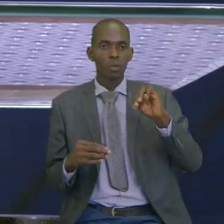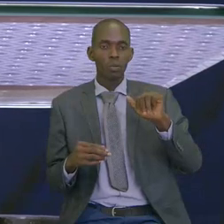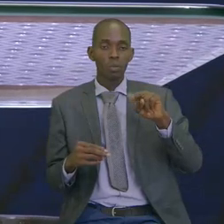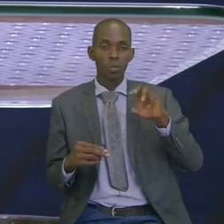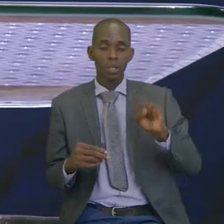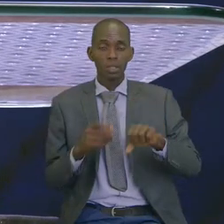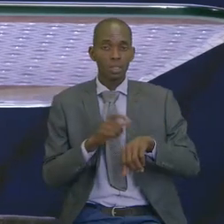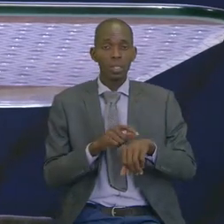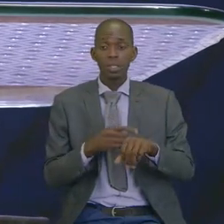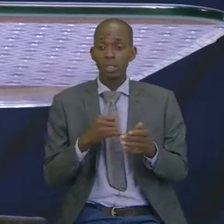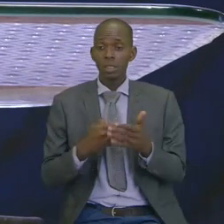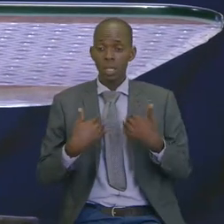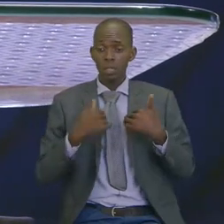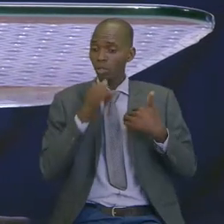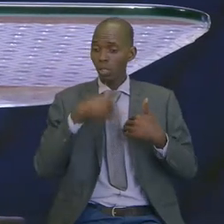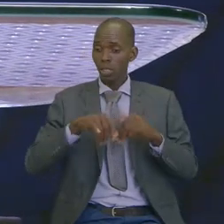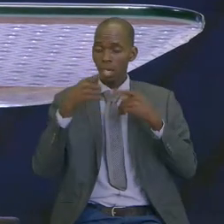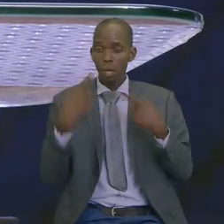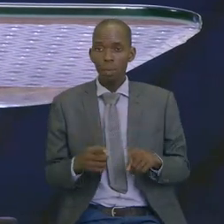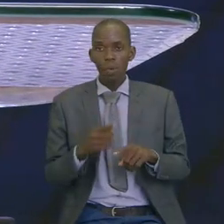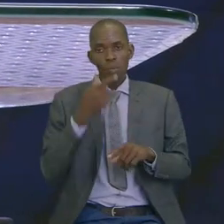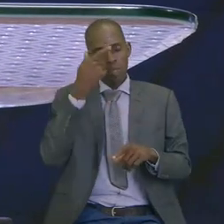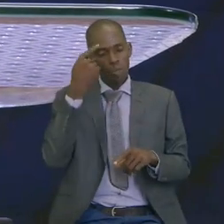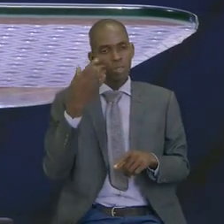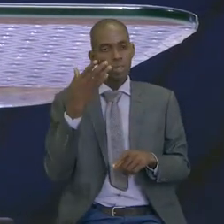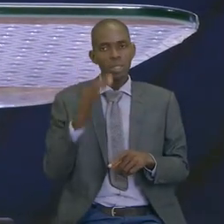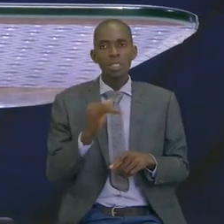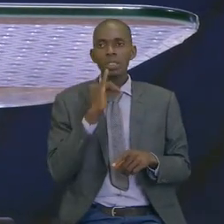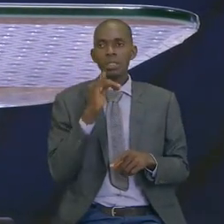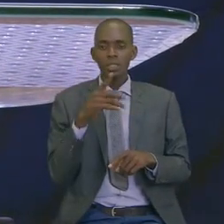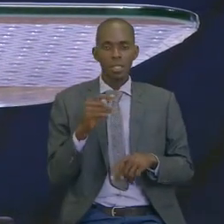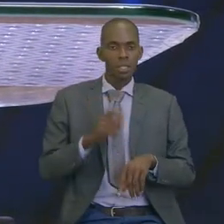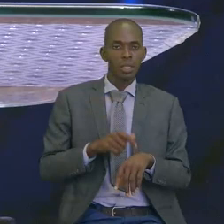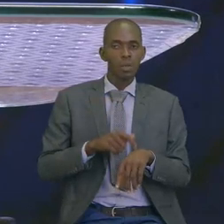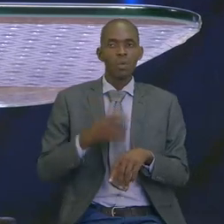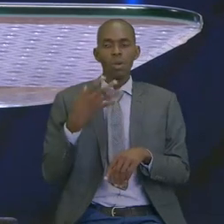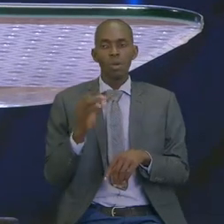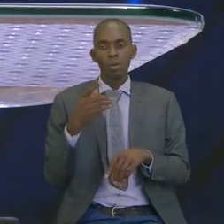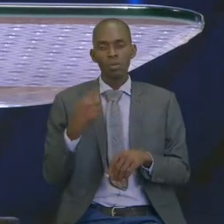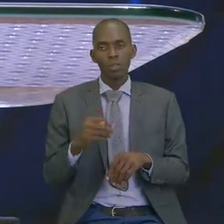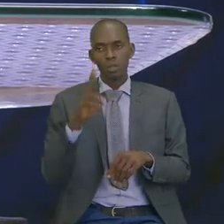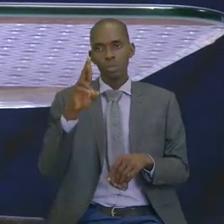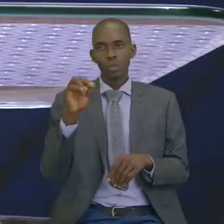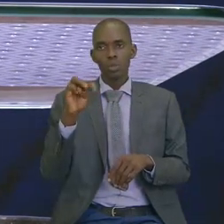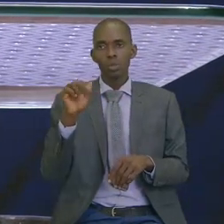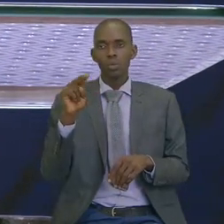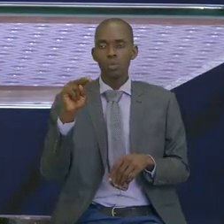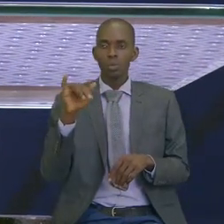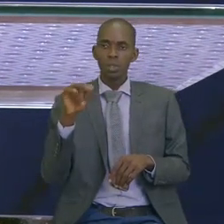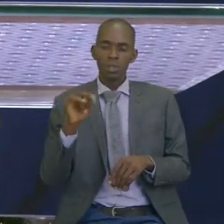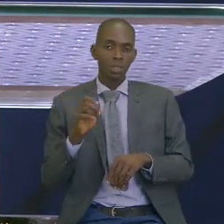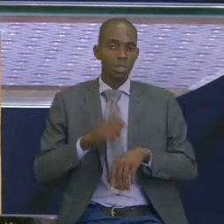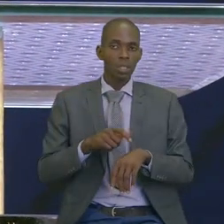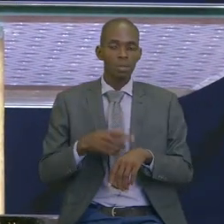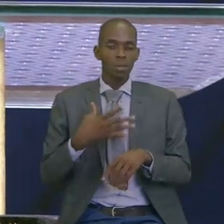happened now, because there is a space between the Roman Empire and the coming of